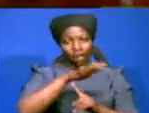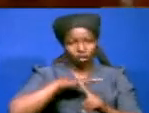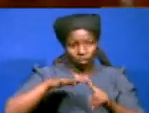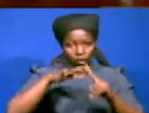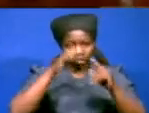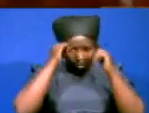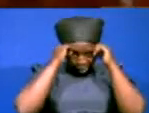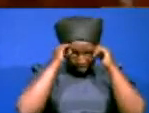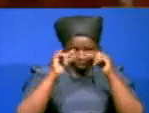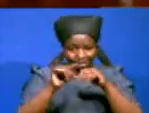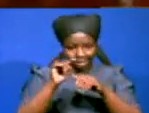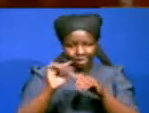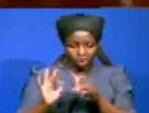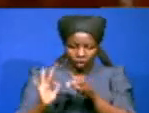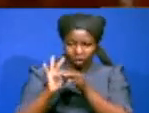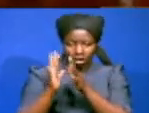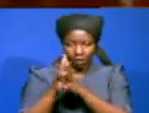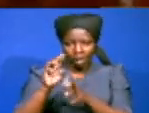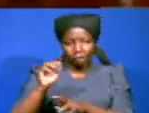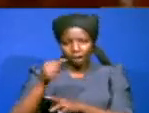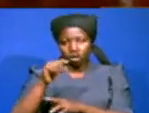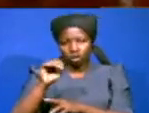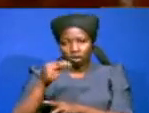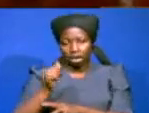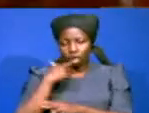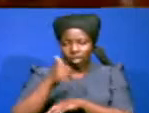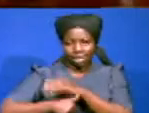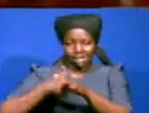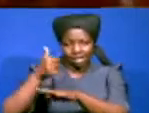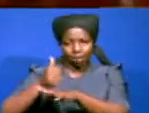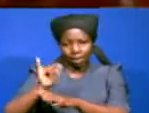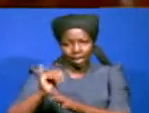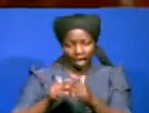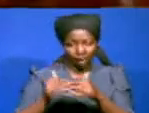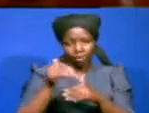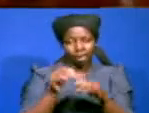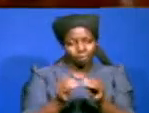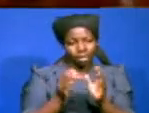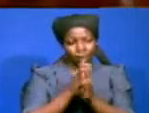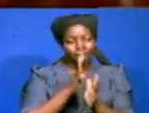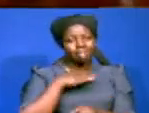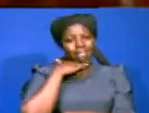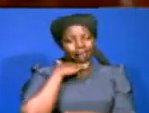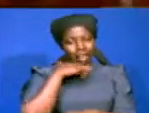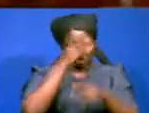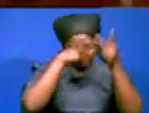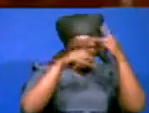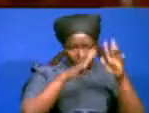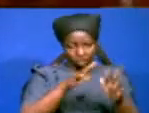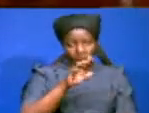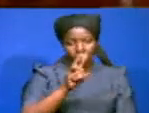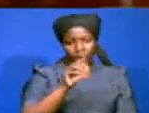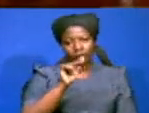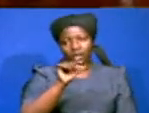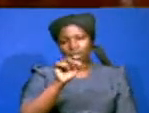his establishment after a meeting with the late Professor Wangari Maathai, the Nobel Peace